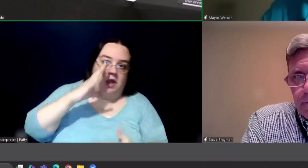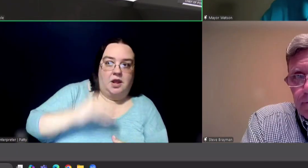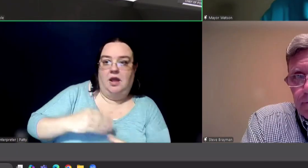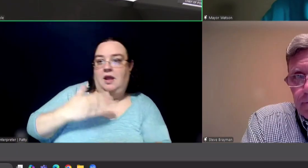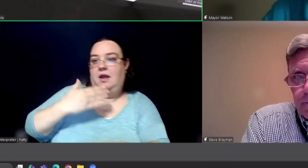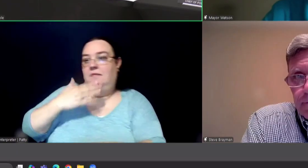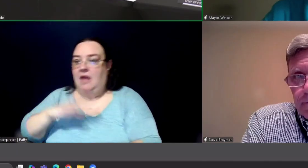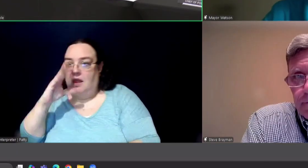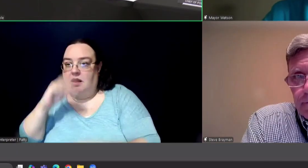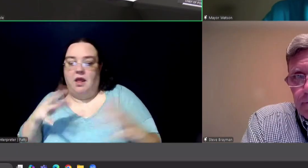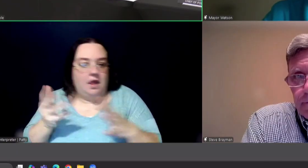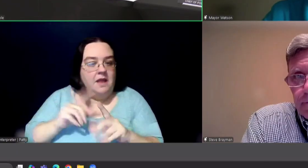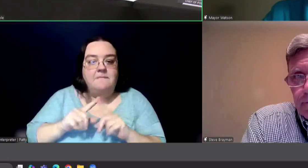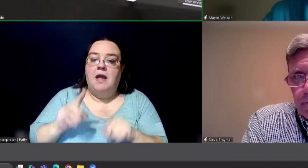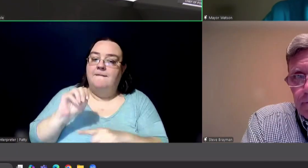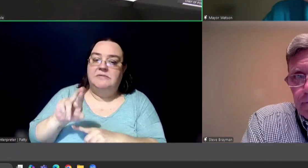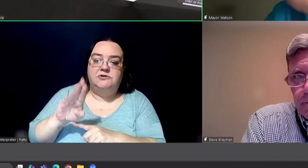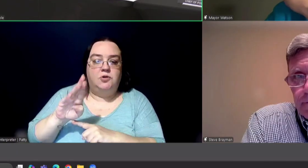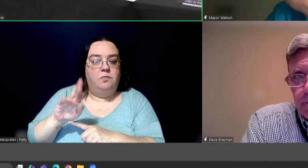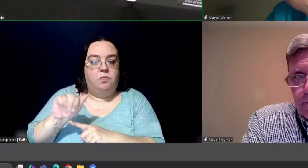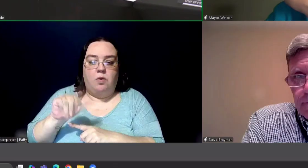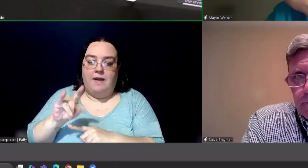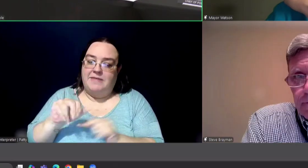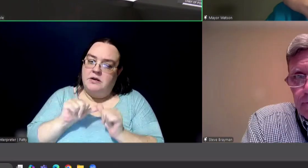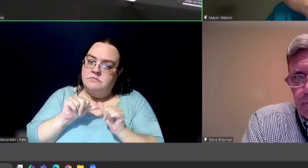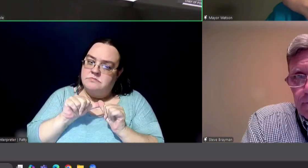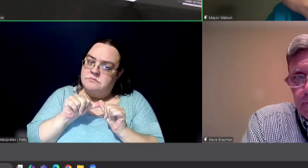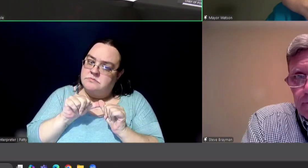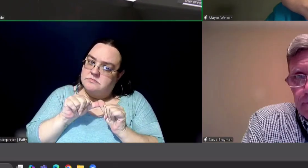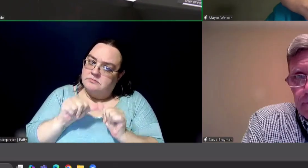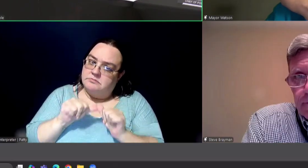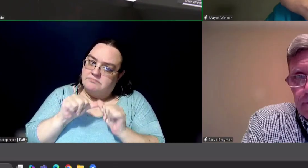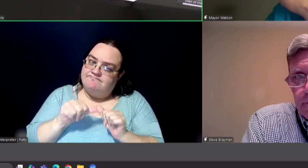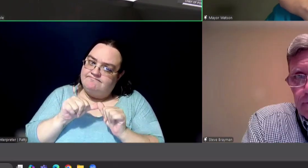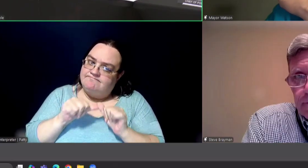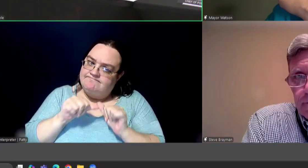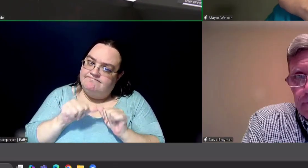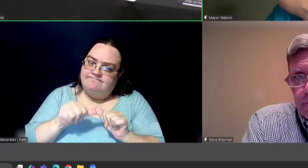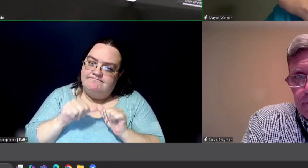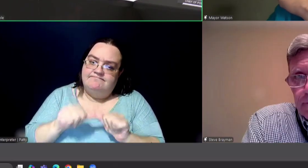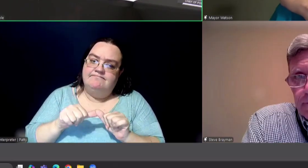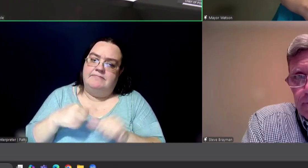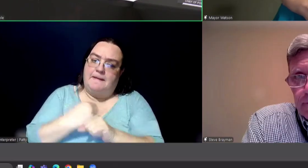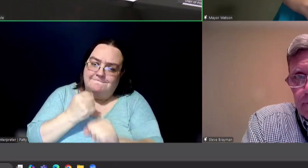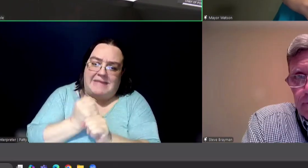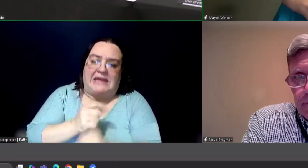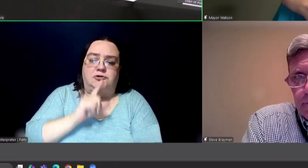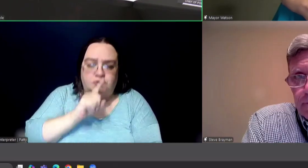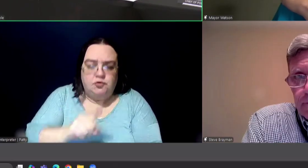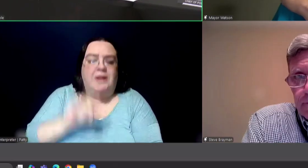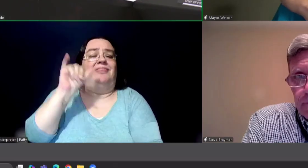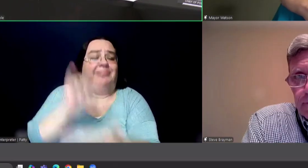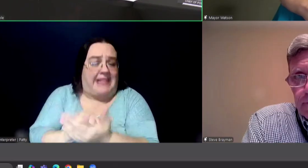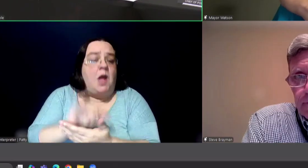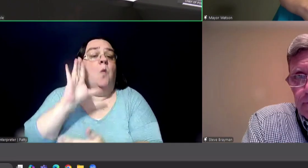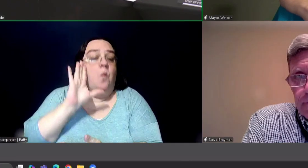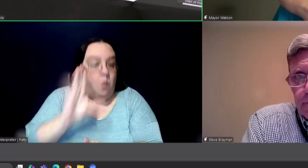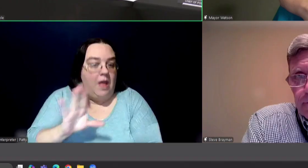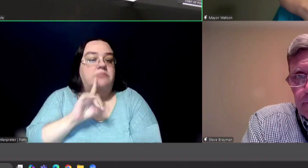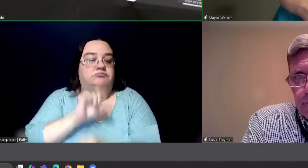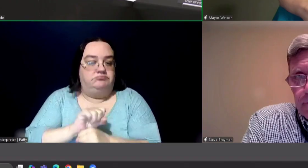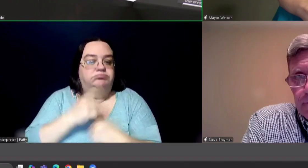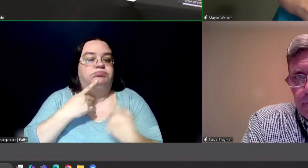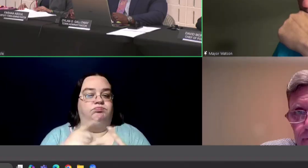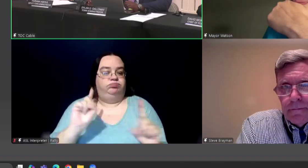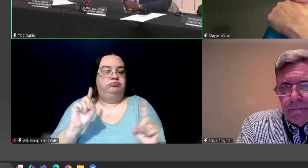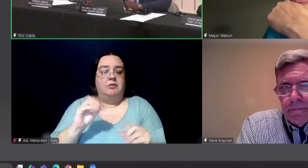Mr. Bremen has been steadfast in ensuring that this was going to happen. So thank you, Mr. Bremen, for all your